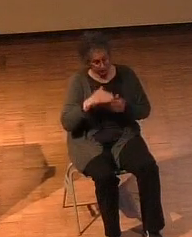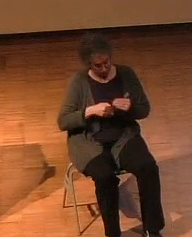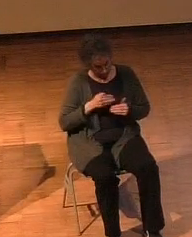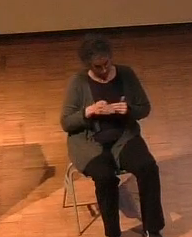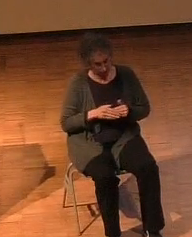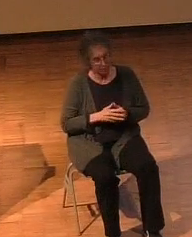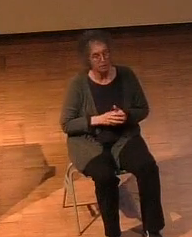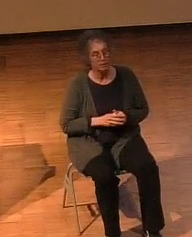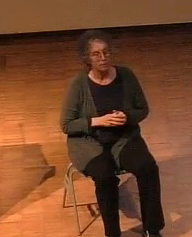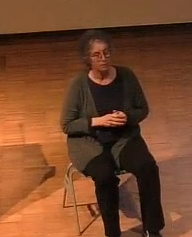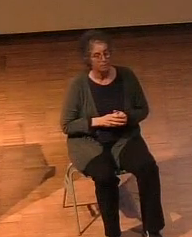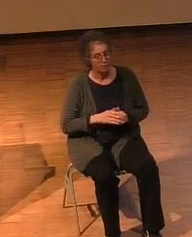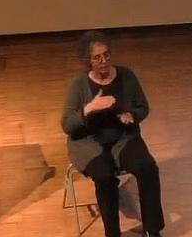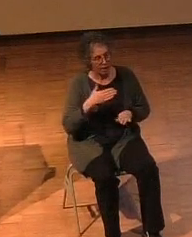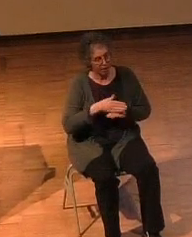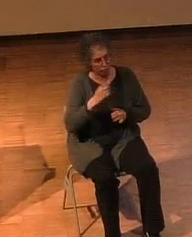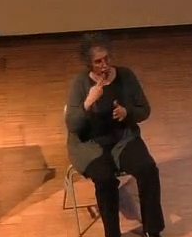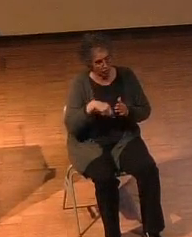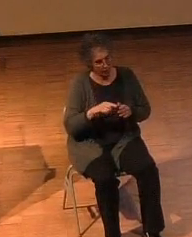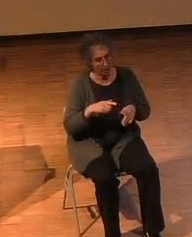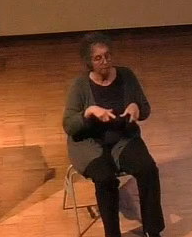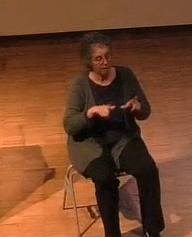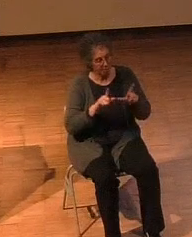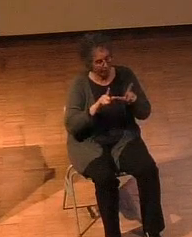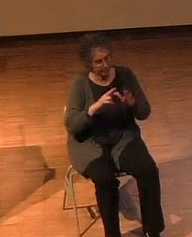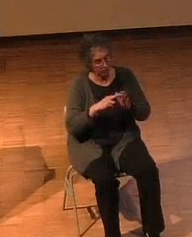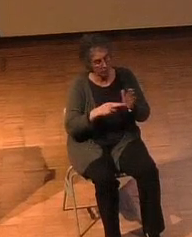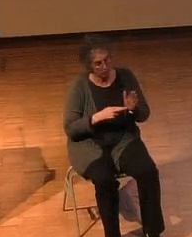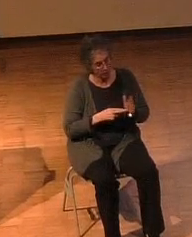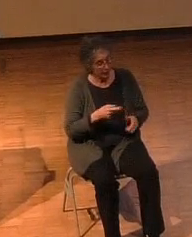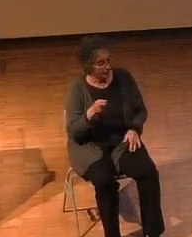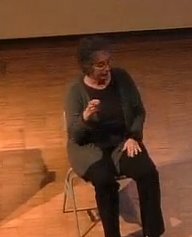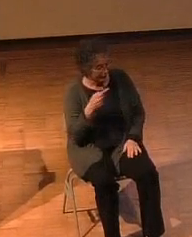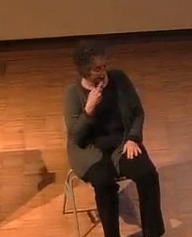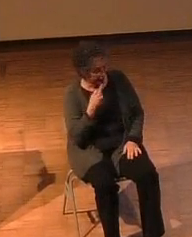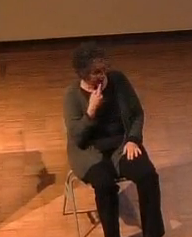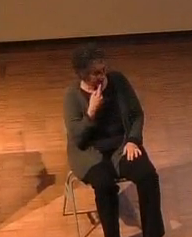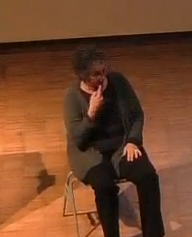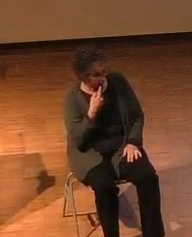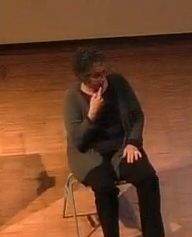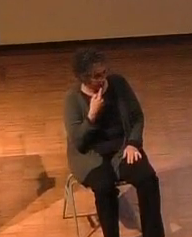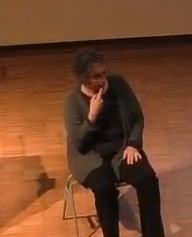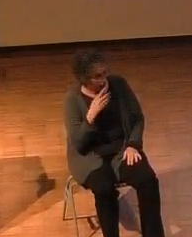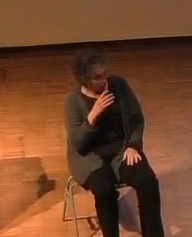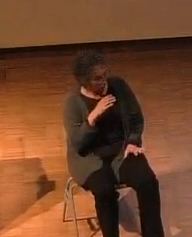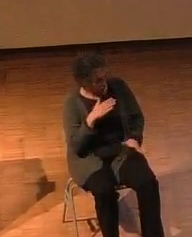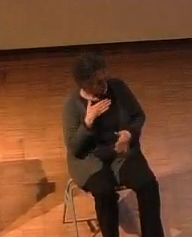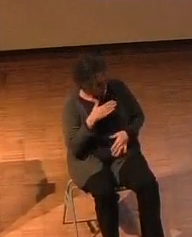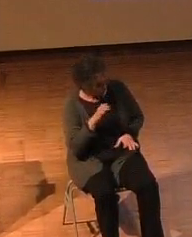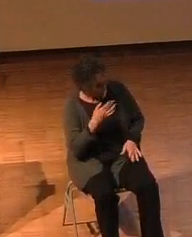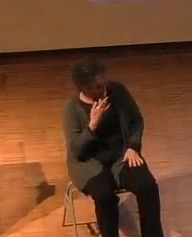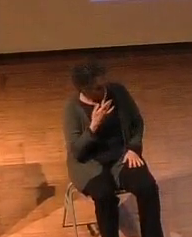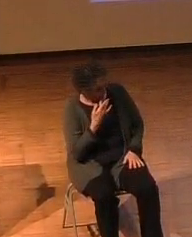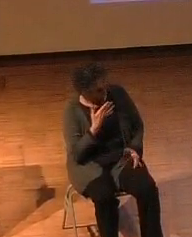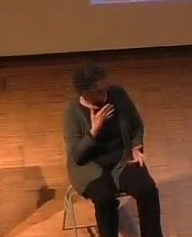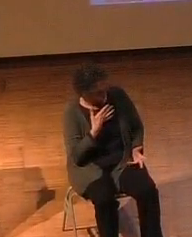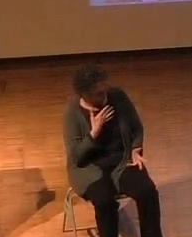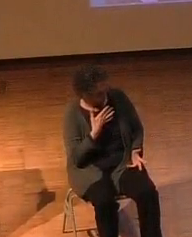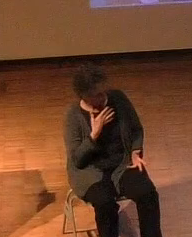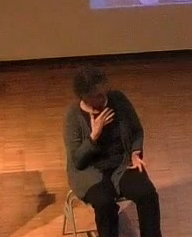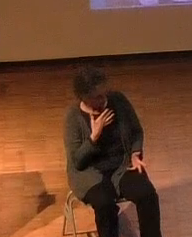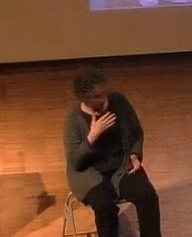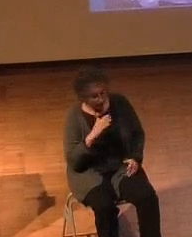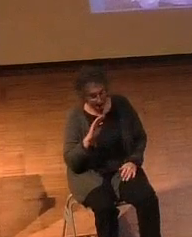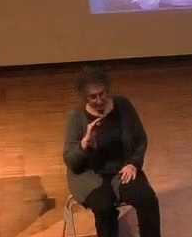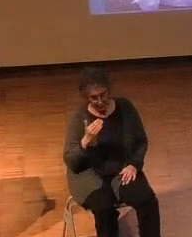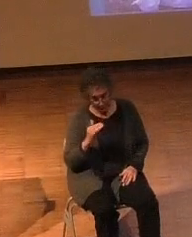kind. And after checking my license and registration, he said for me to do him a favor. Apparently, according to